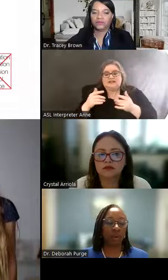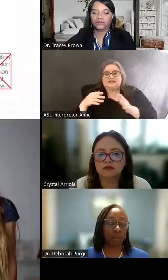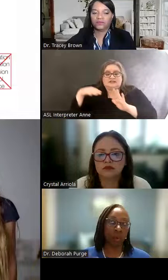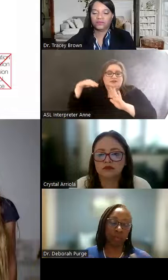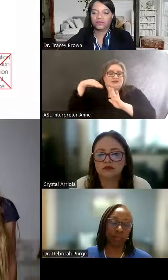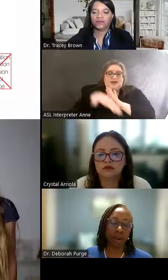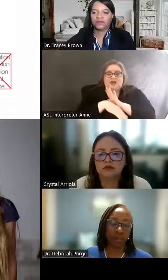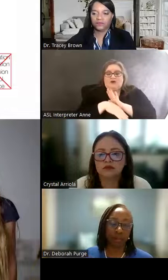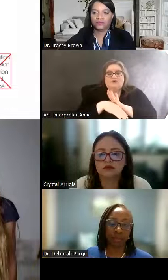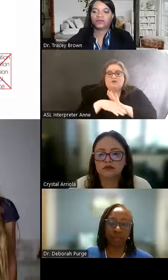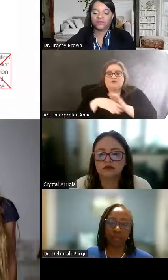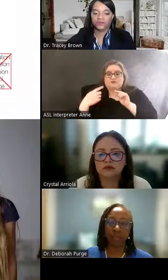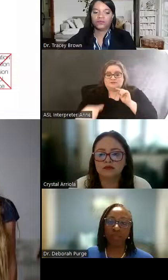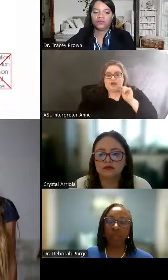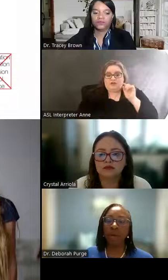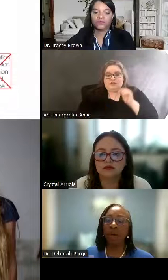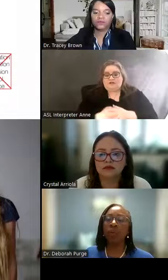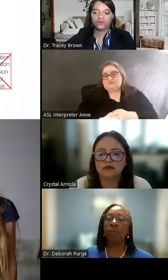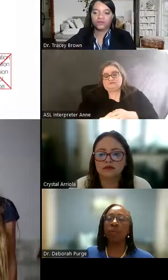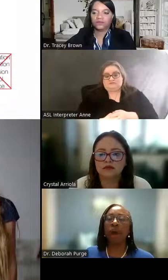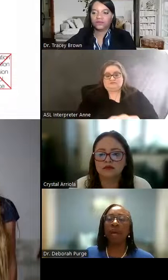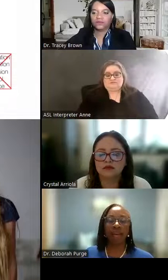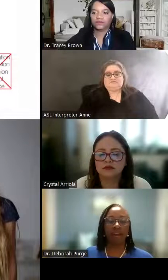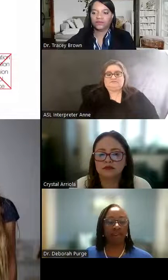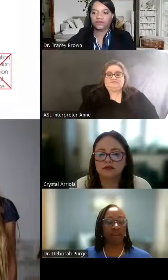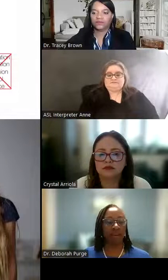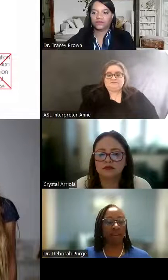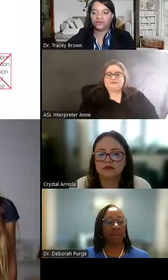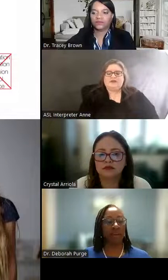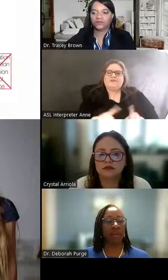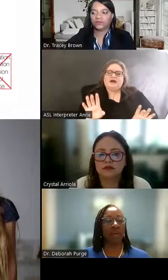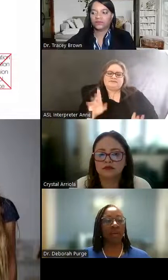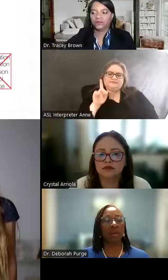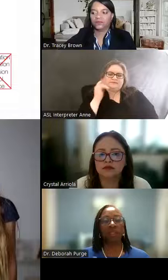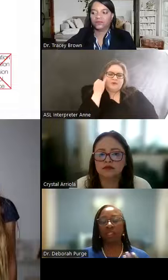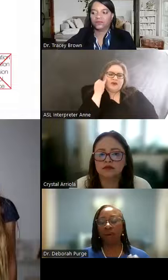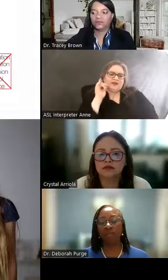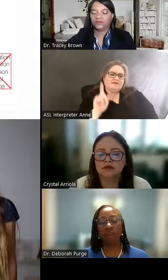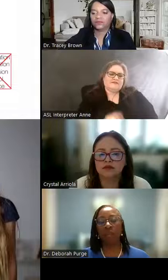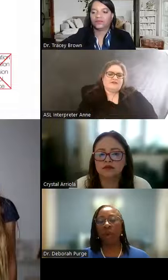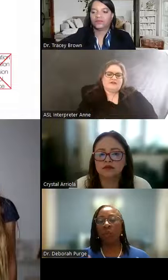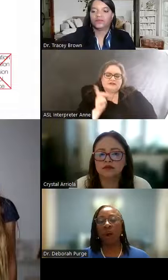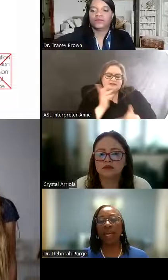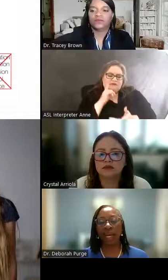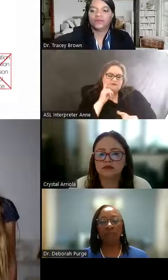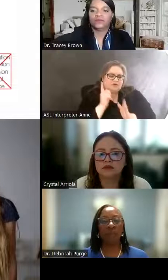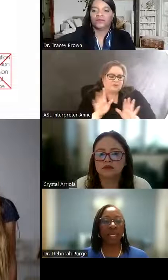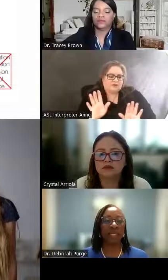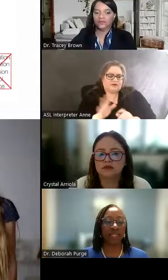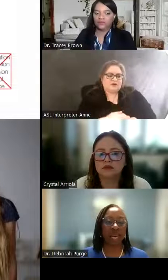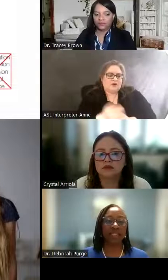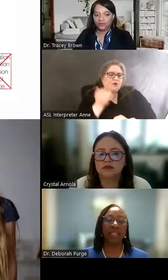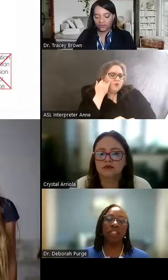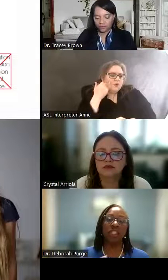downward spiral. But what if, just stop for a moment, what if